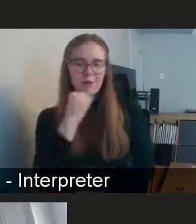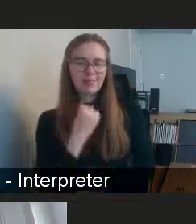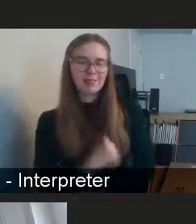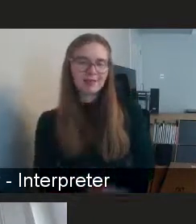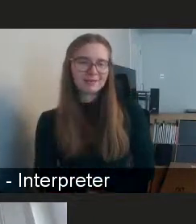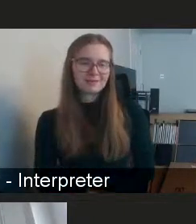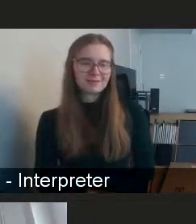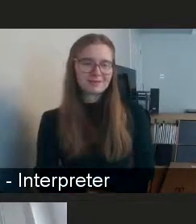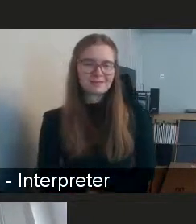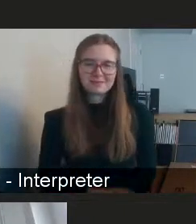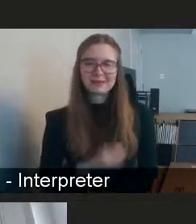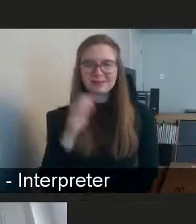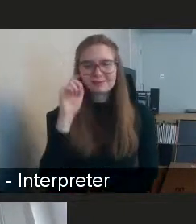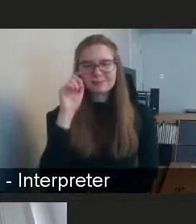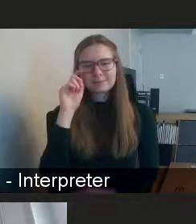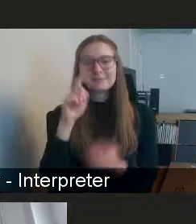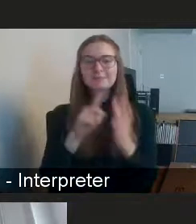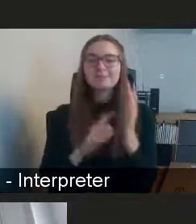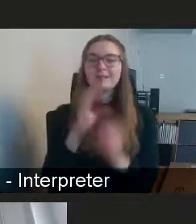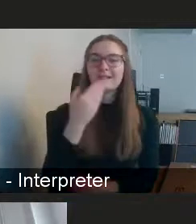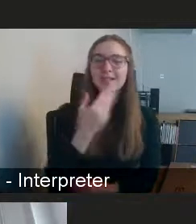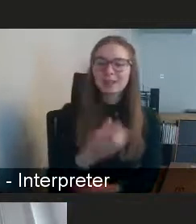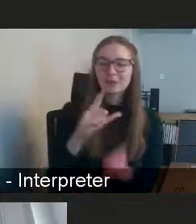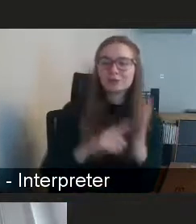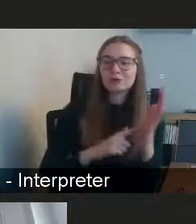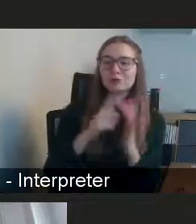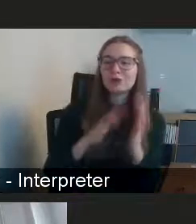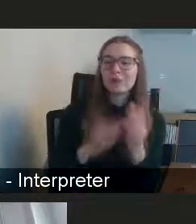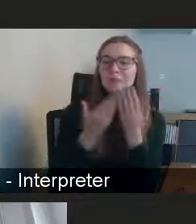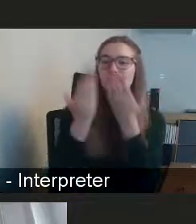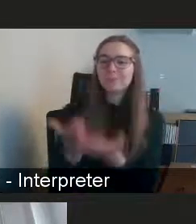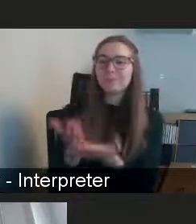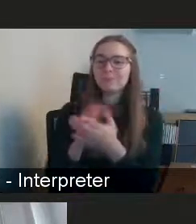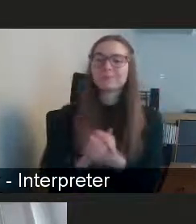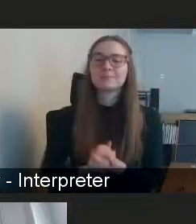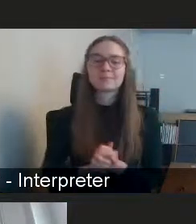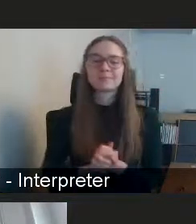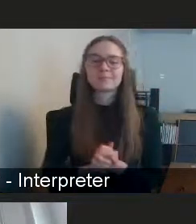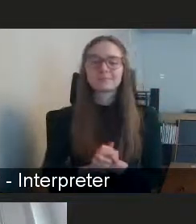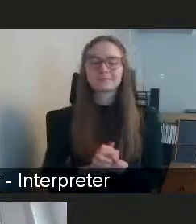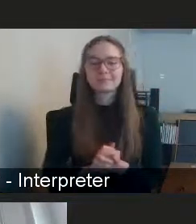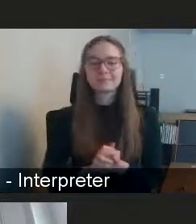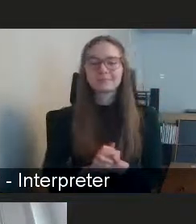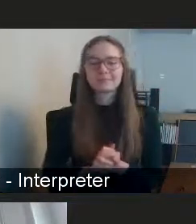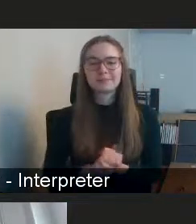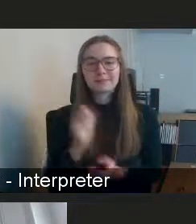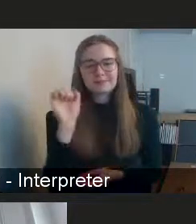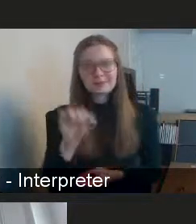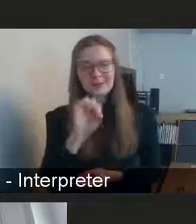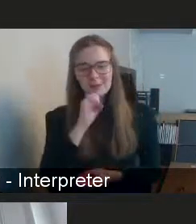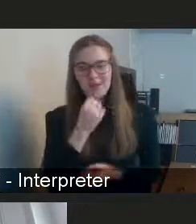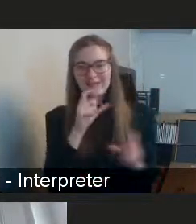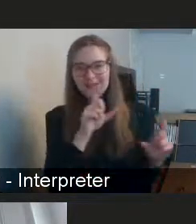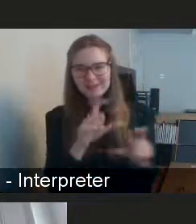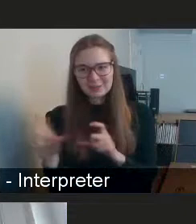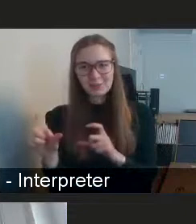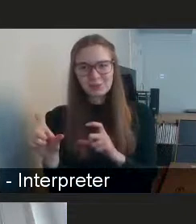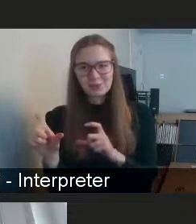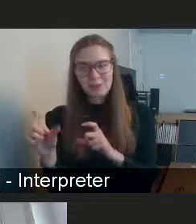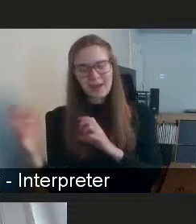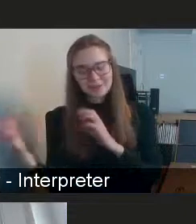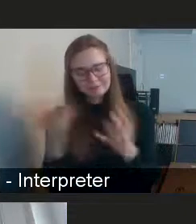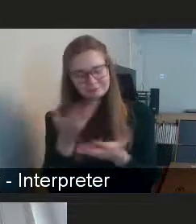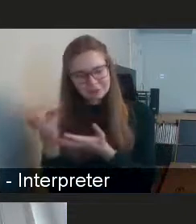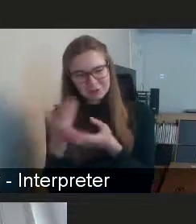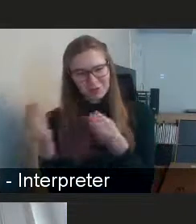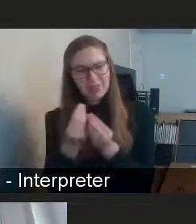Poonam. Jen, if I come to you for some closing comments. Yeah. Just to say, we'll continue this constructive debate with Poonam later